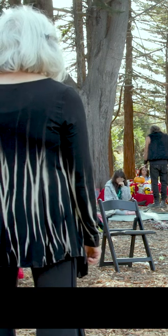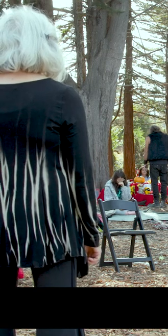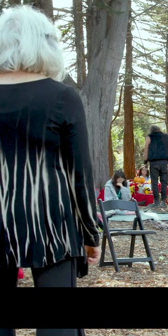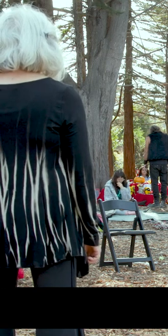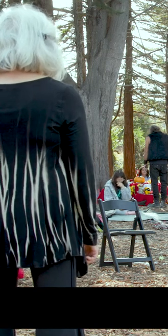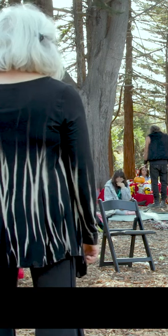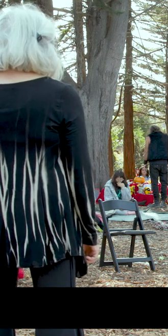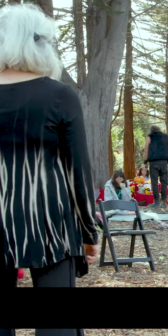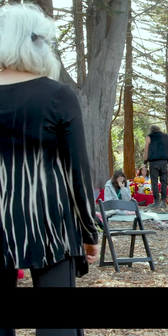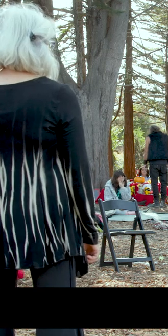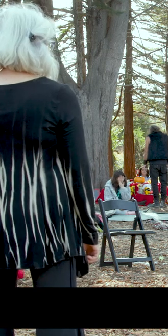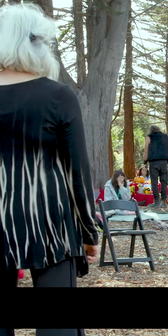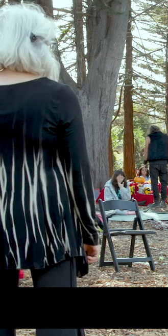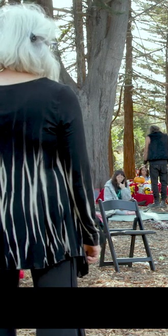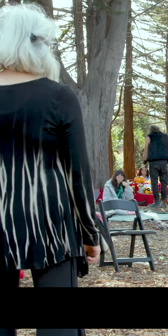J.D. Hoover,